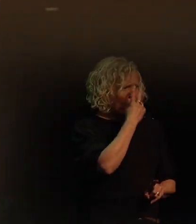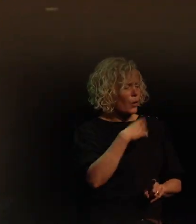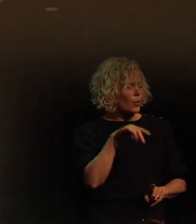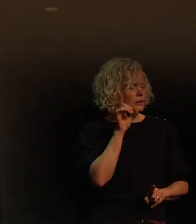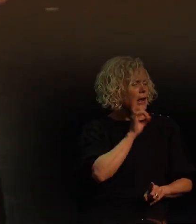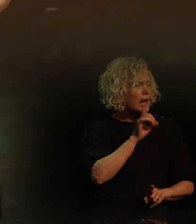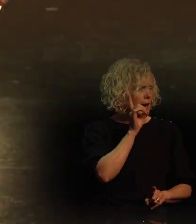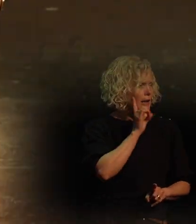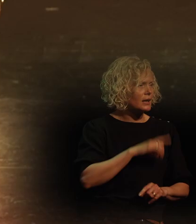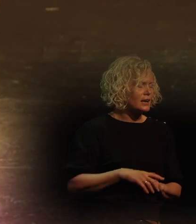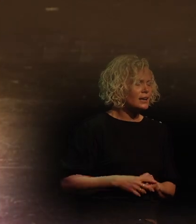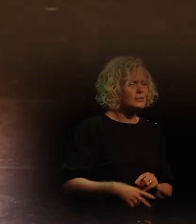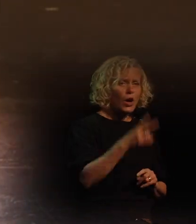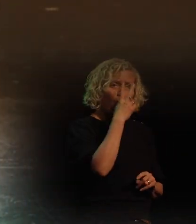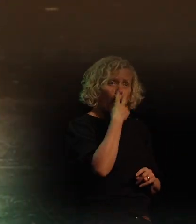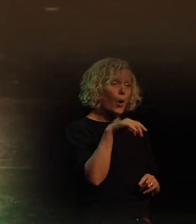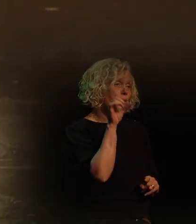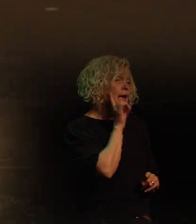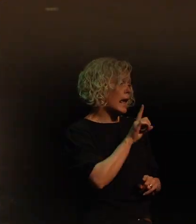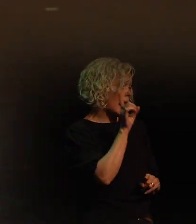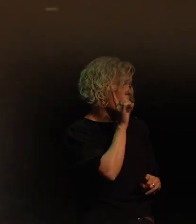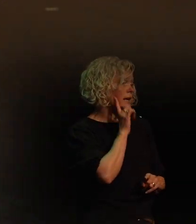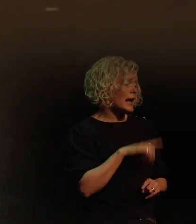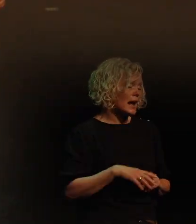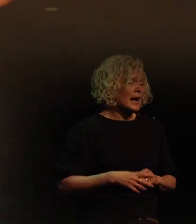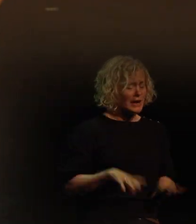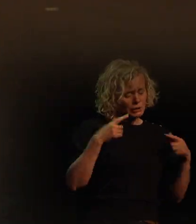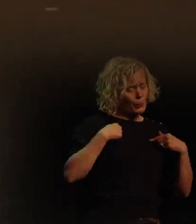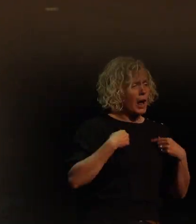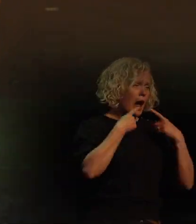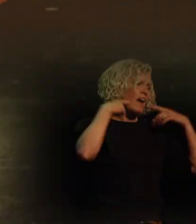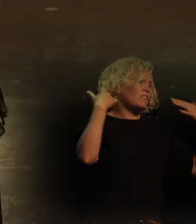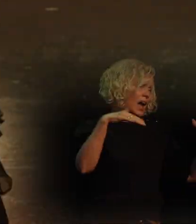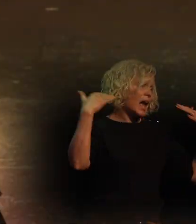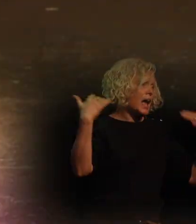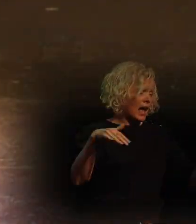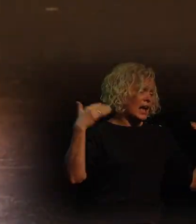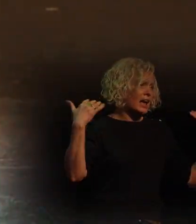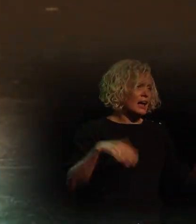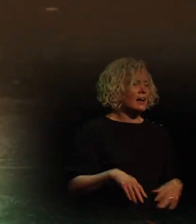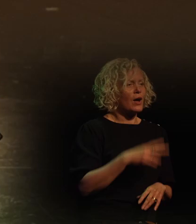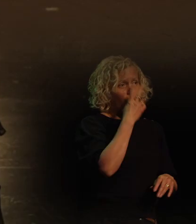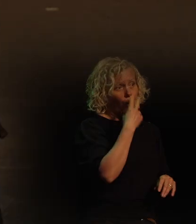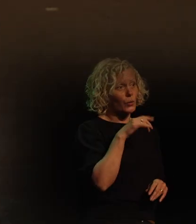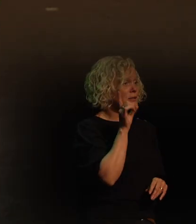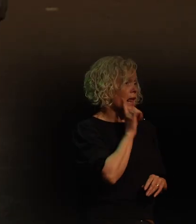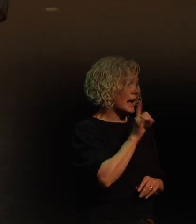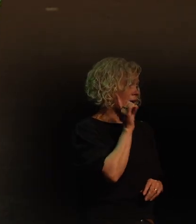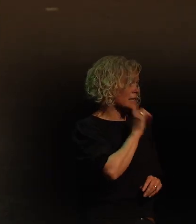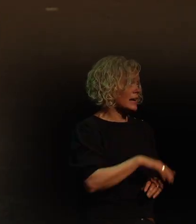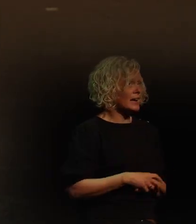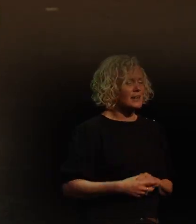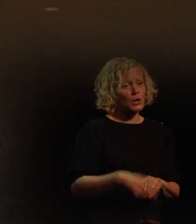ladies, older ladies, older ladies are divine.